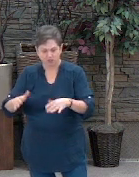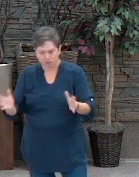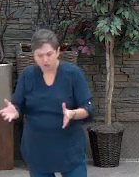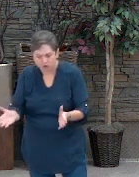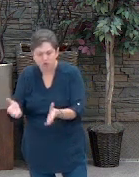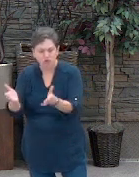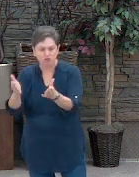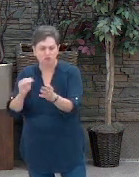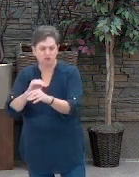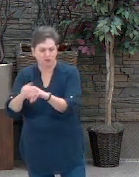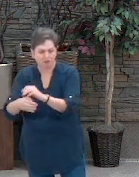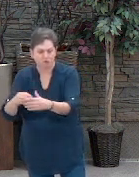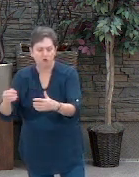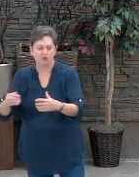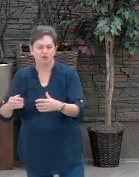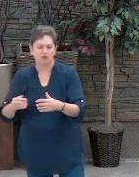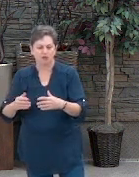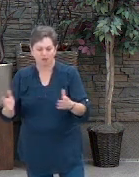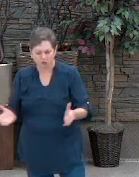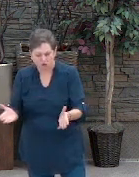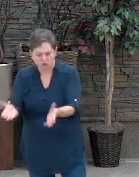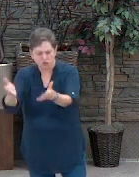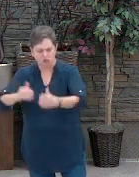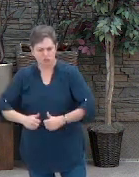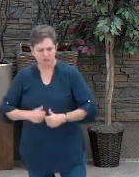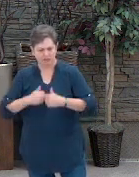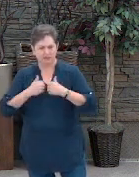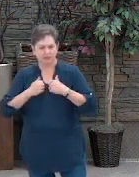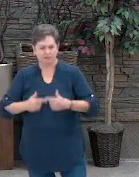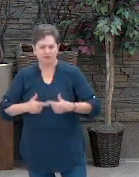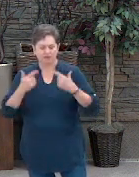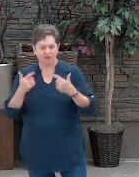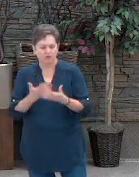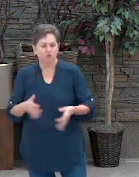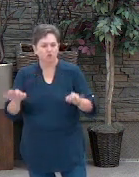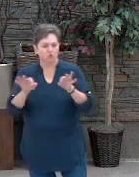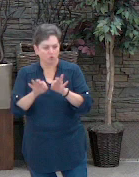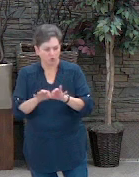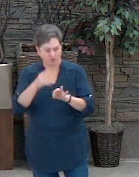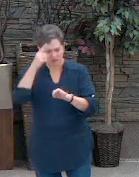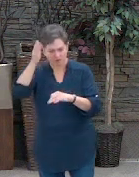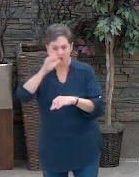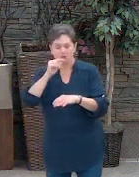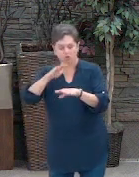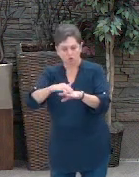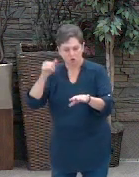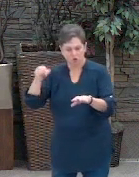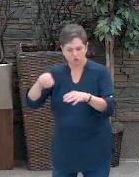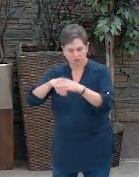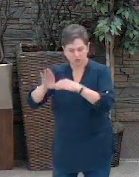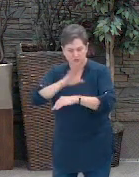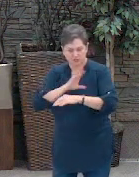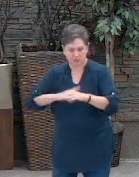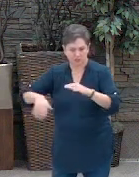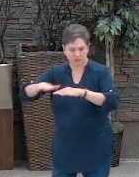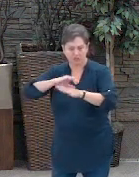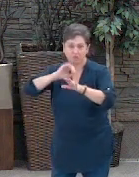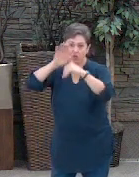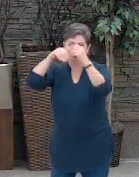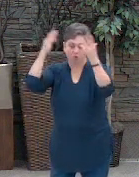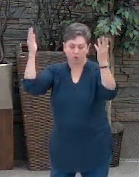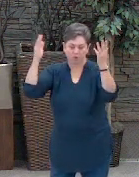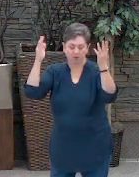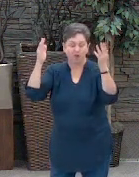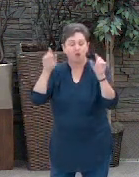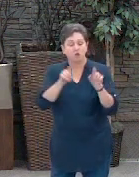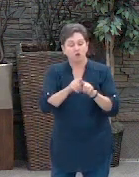encouraging, comforting, and urging you to live lives worthy of God, who calls you into his kingdom and glory.